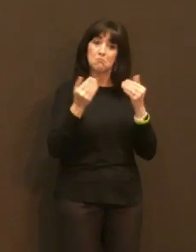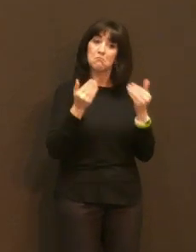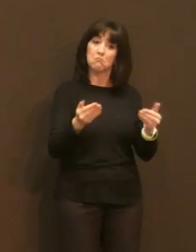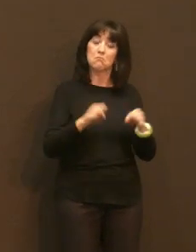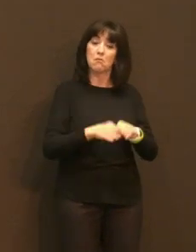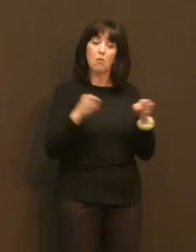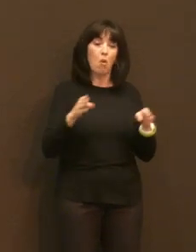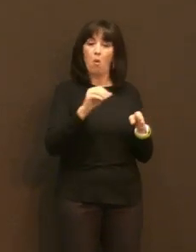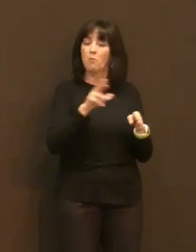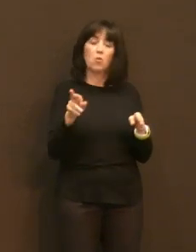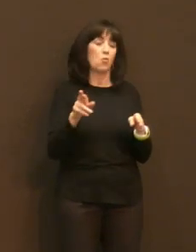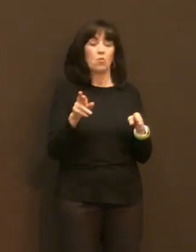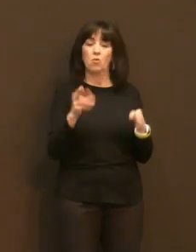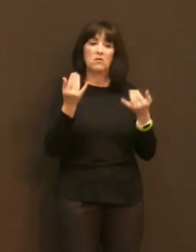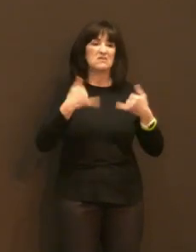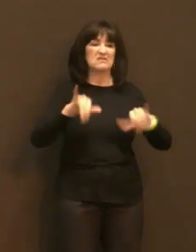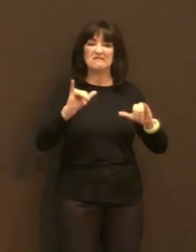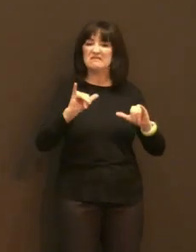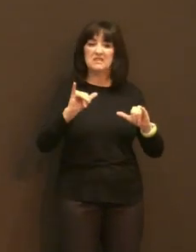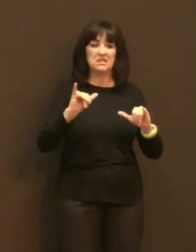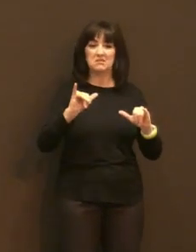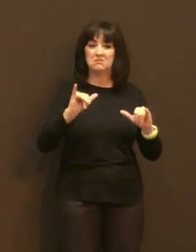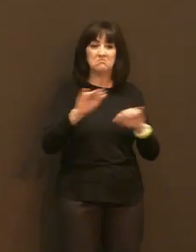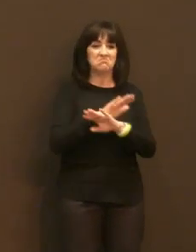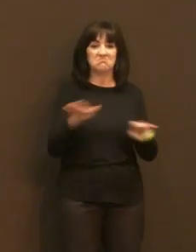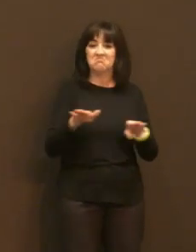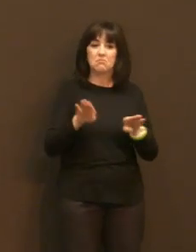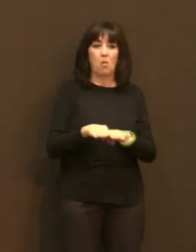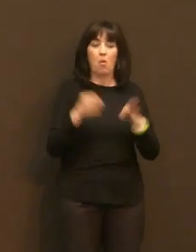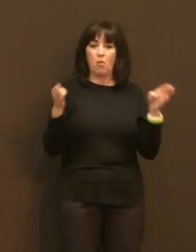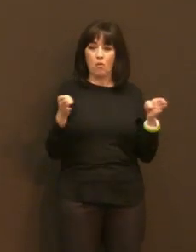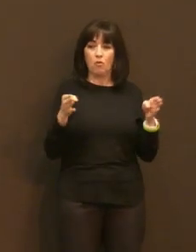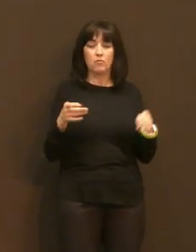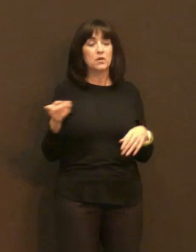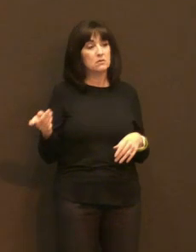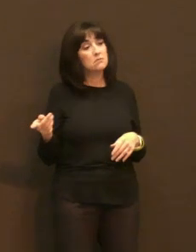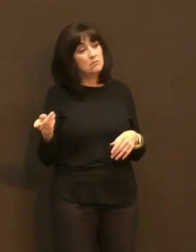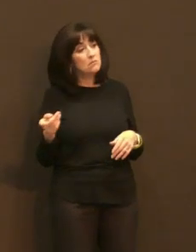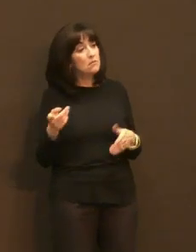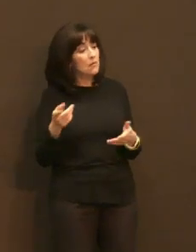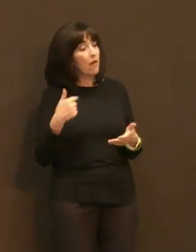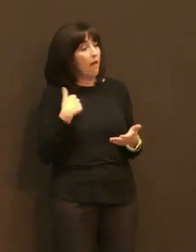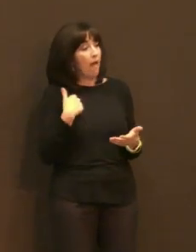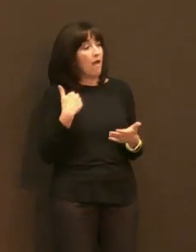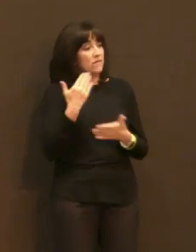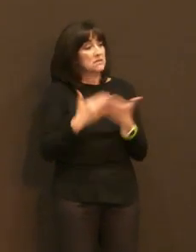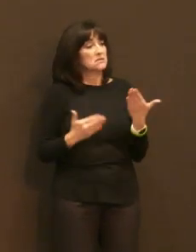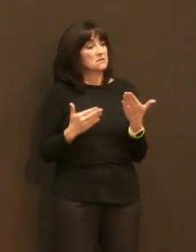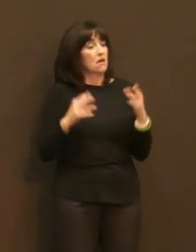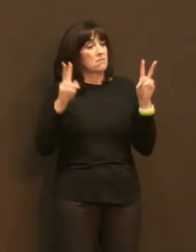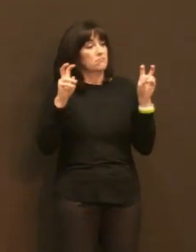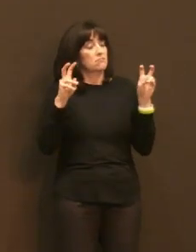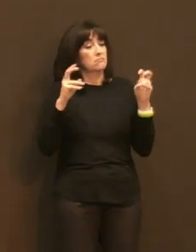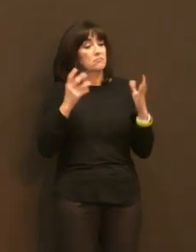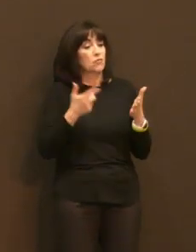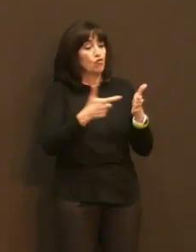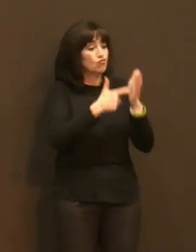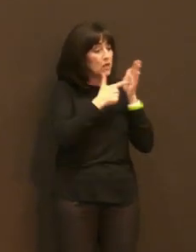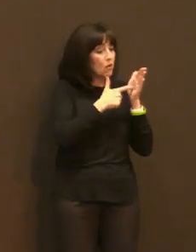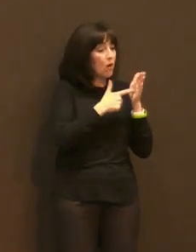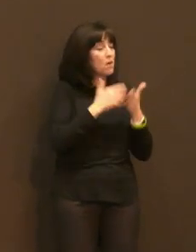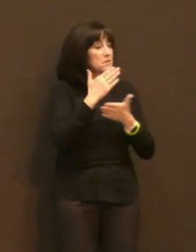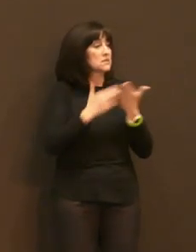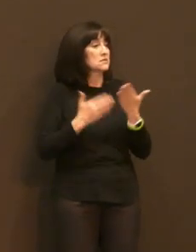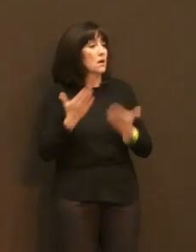we're still evaluating and working through, were recommendations. They weren't requirements. I thought they were